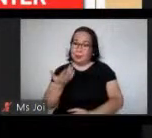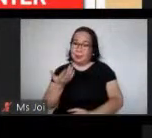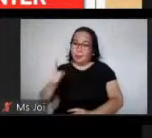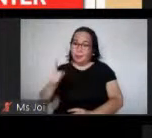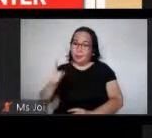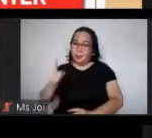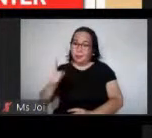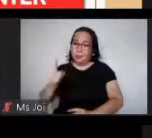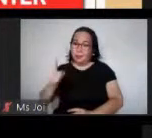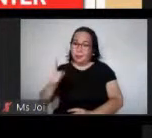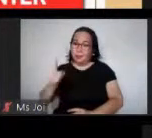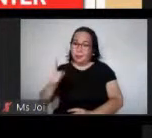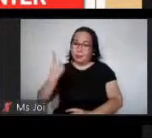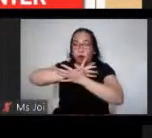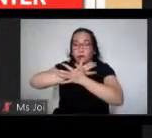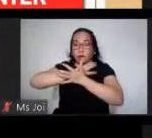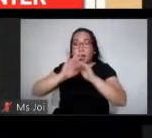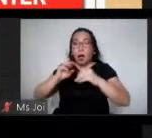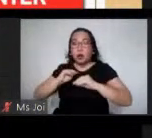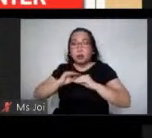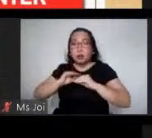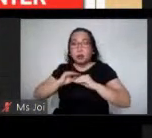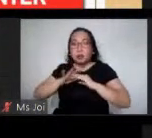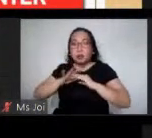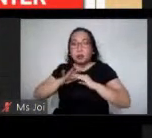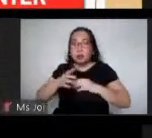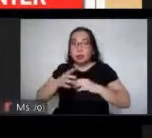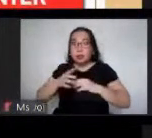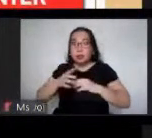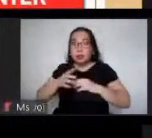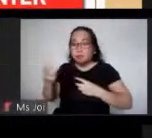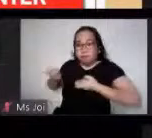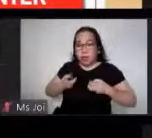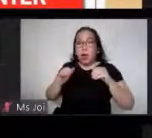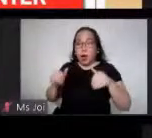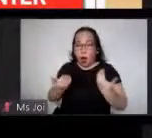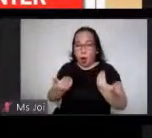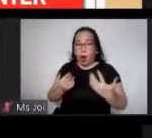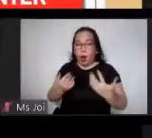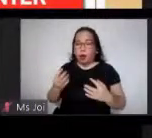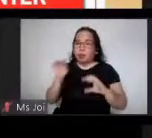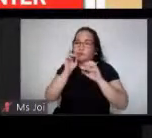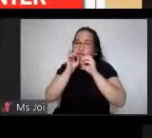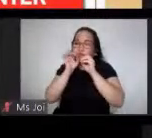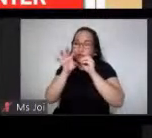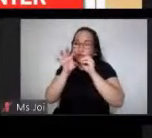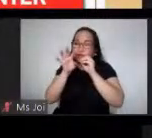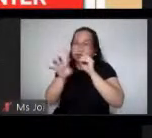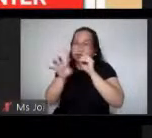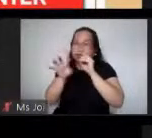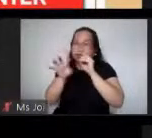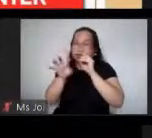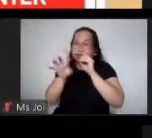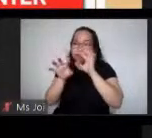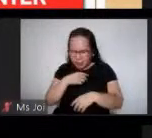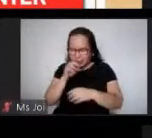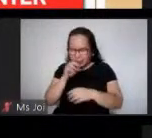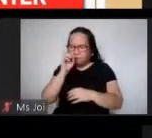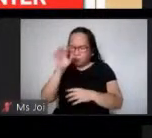COVID-19, paano po spread from person to person? Sorry, droplets po yan. So, ang